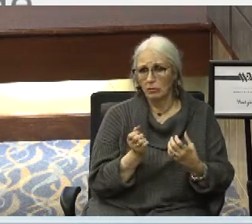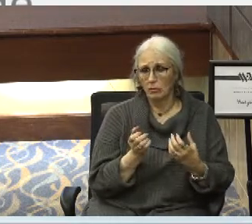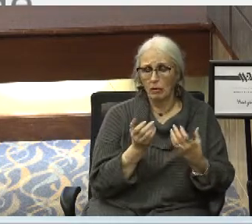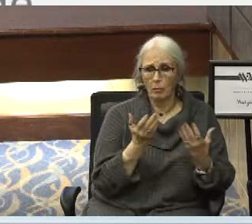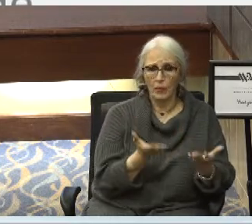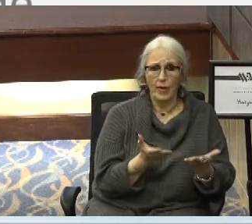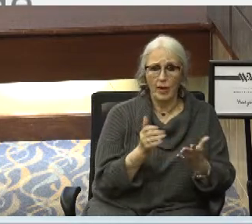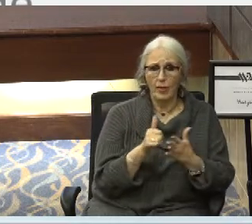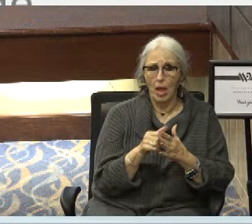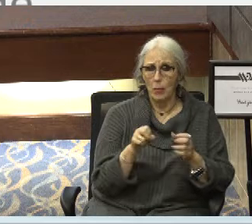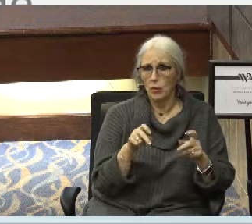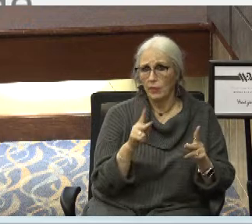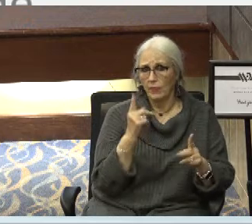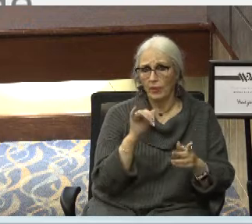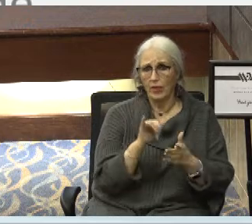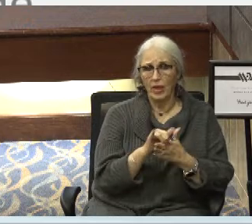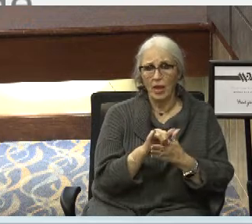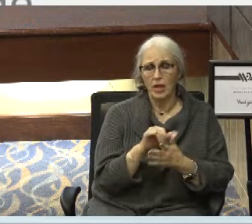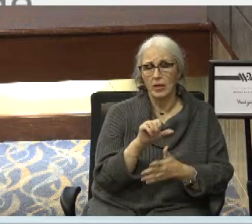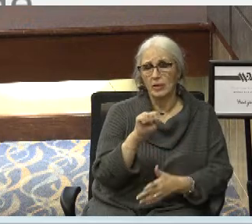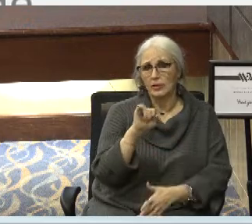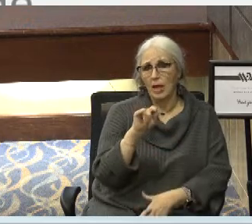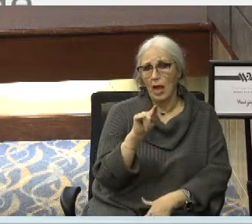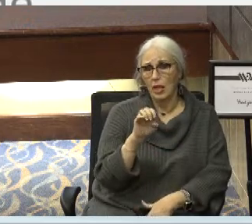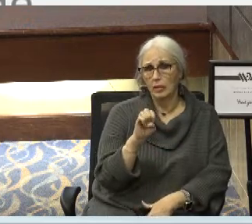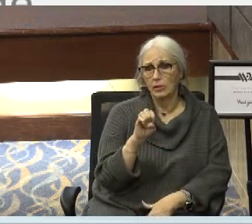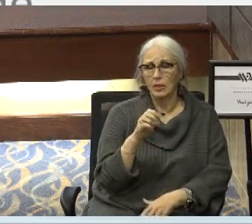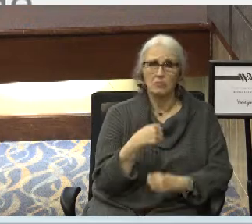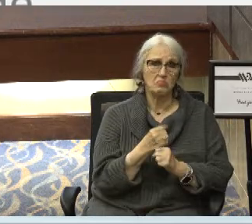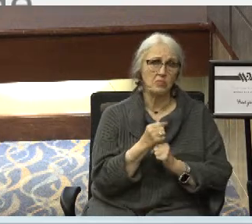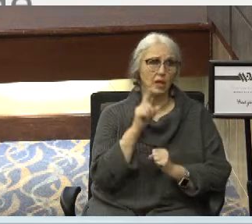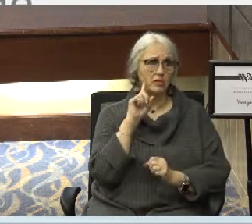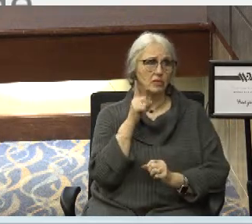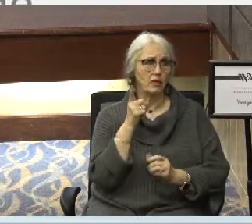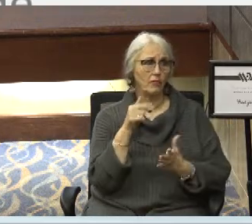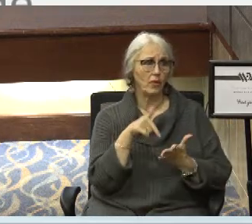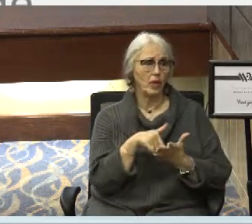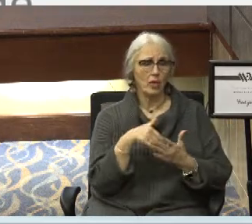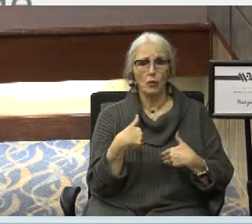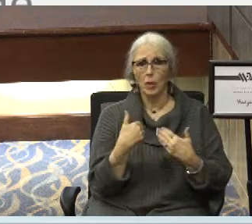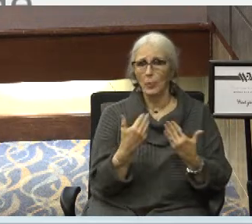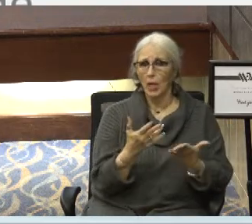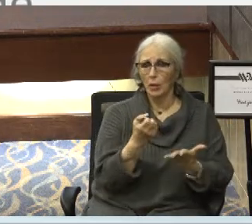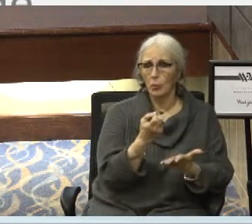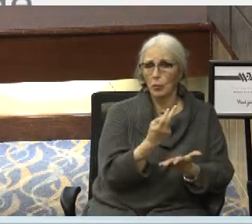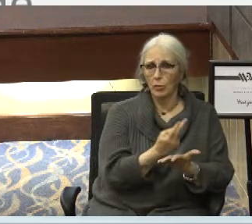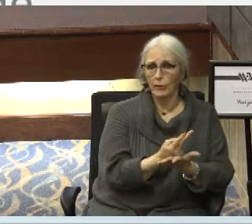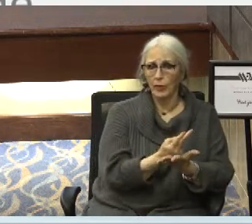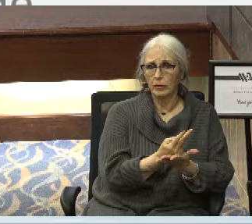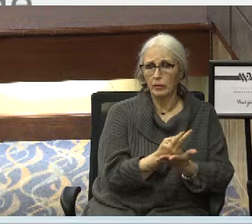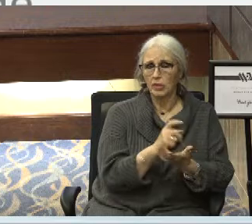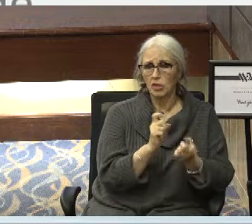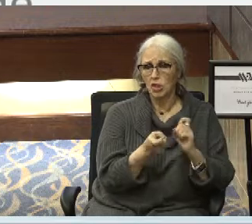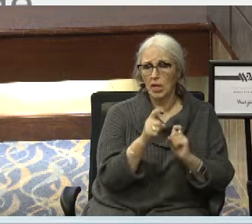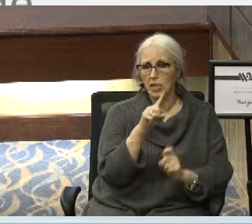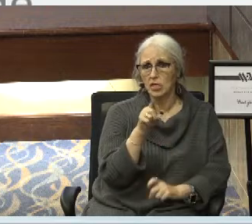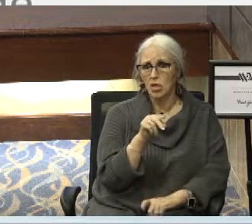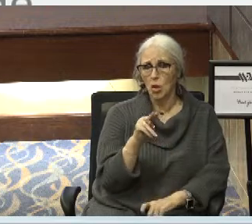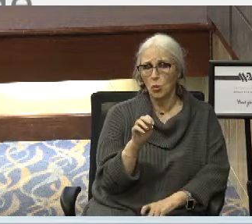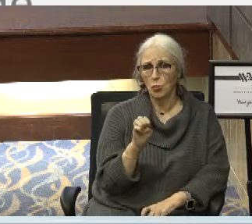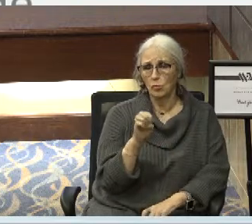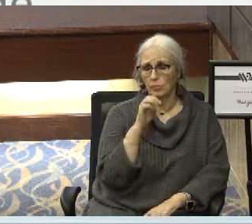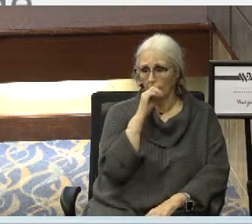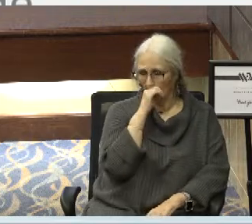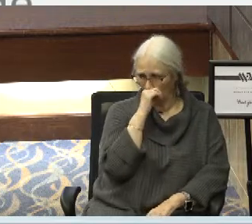that building or that site that made sense for them in this case. So they did recommend approval of the zone change. And we